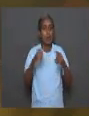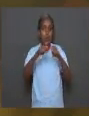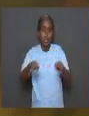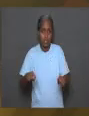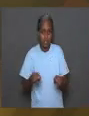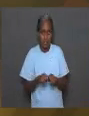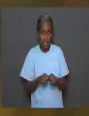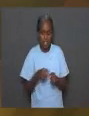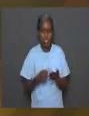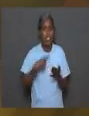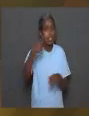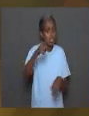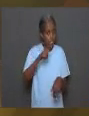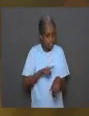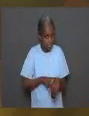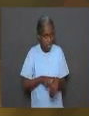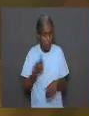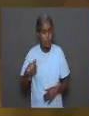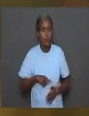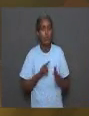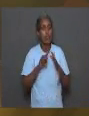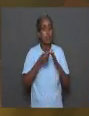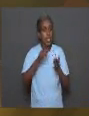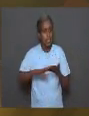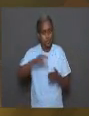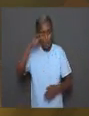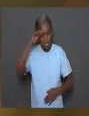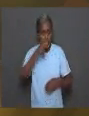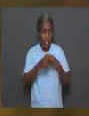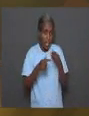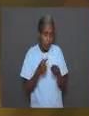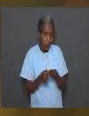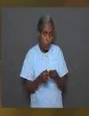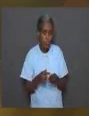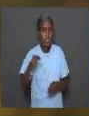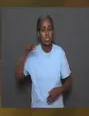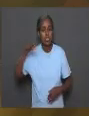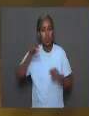triangles, next time we will begin to learn about